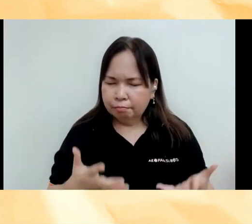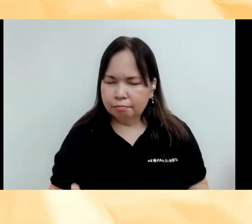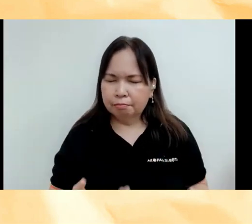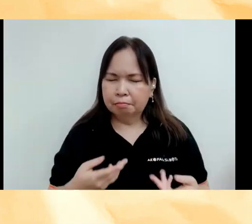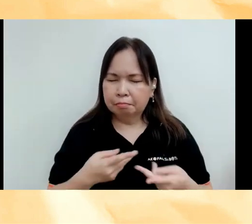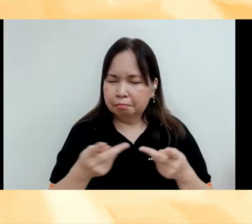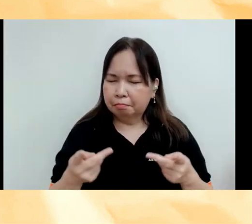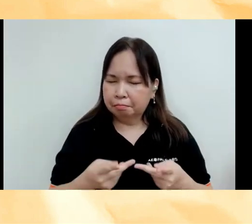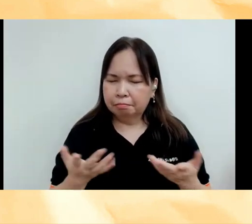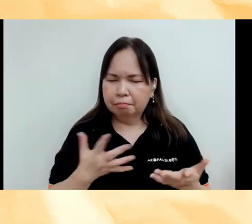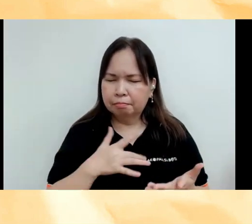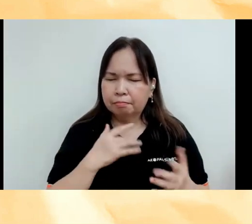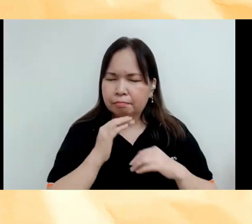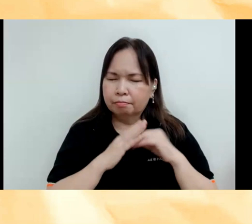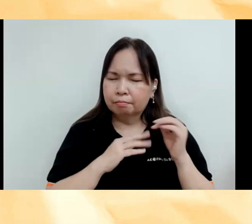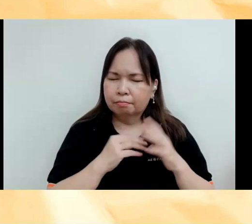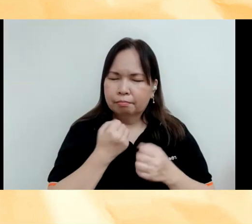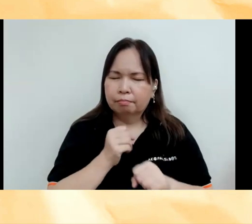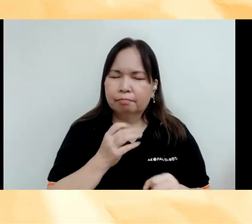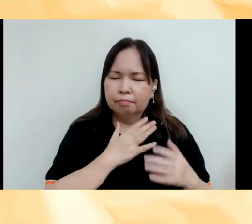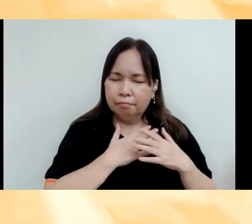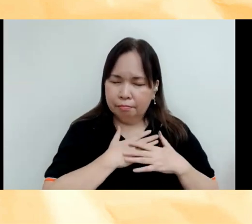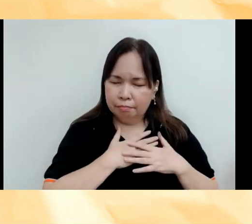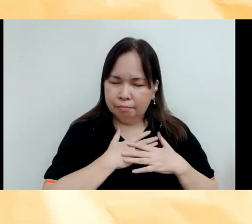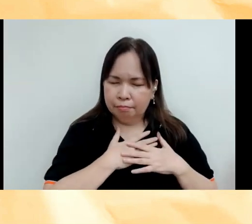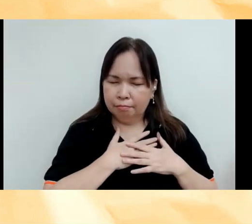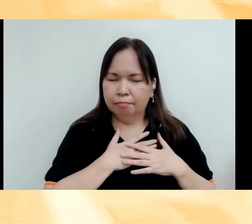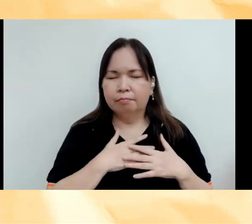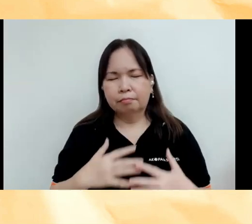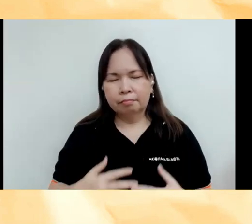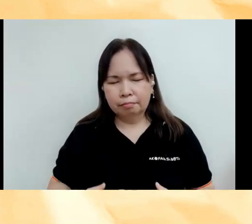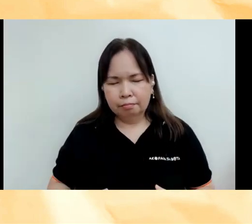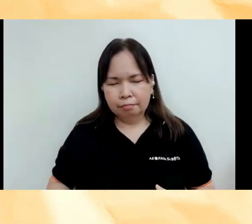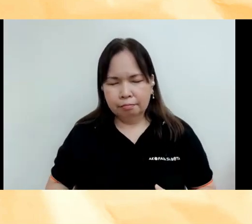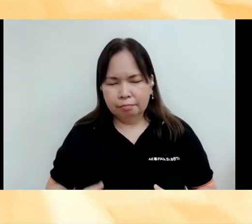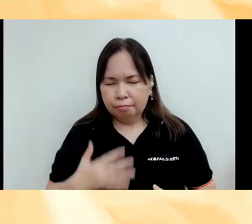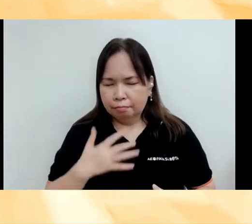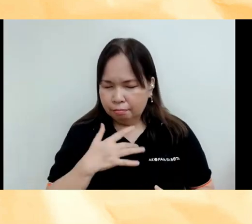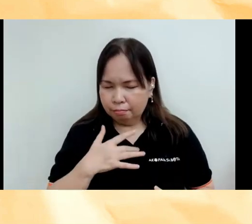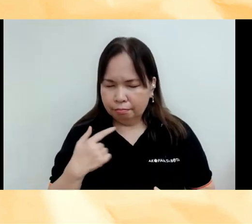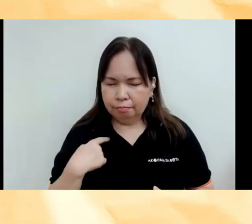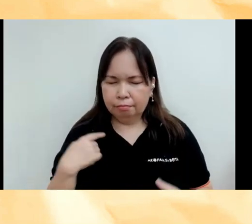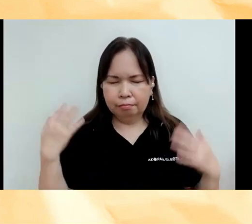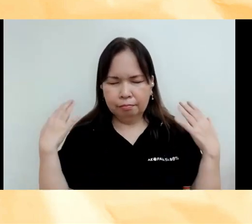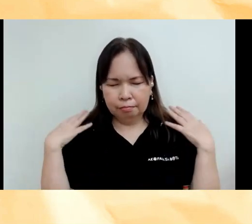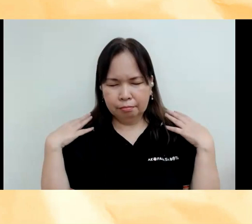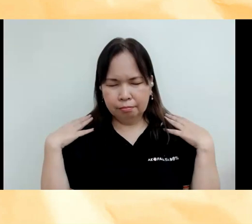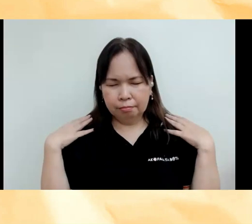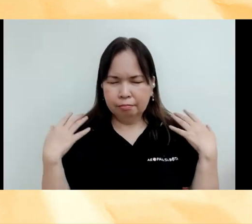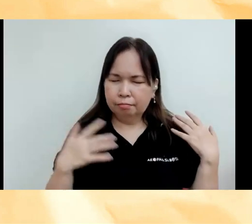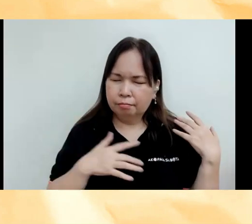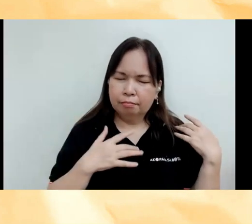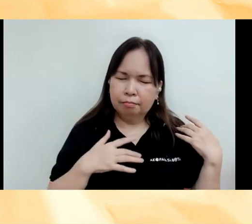in your chest, in your abdomen, on your shoulders, your feet,